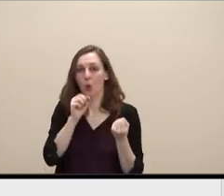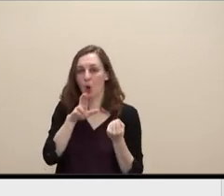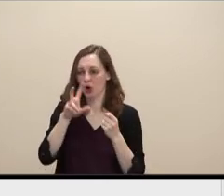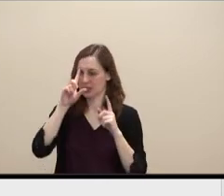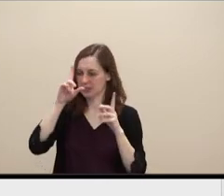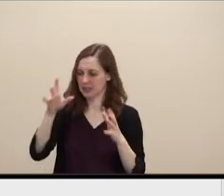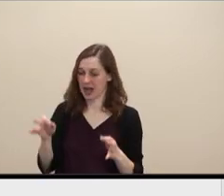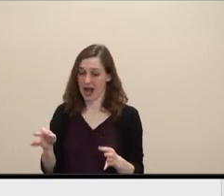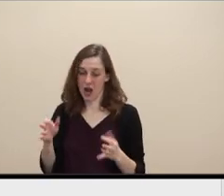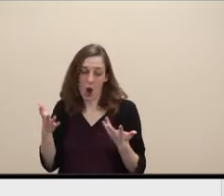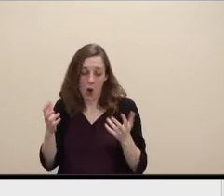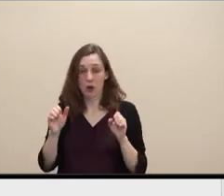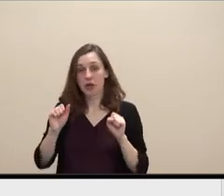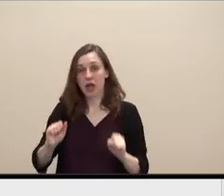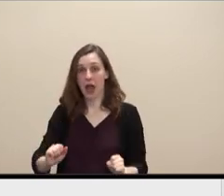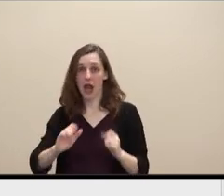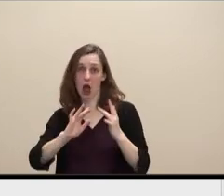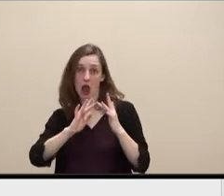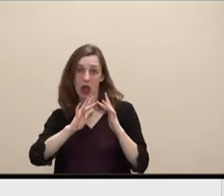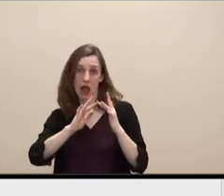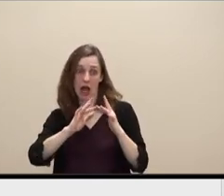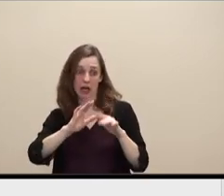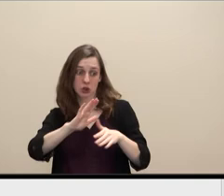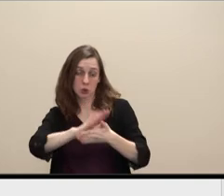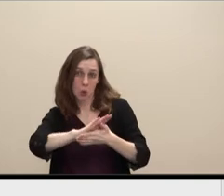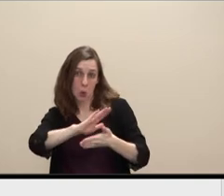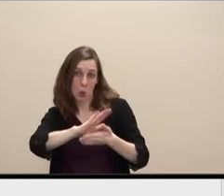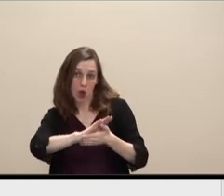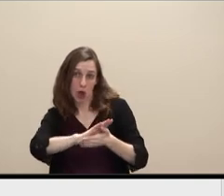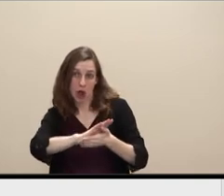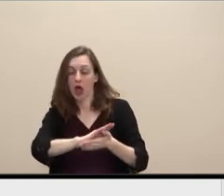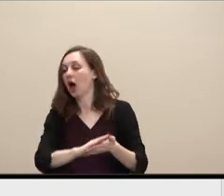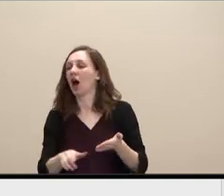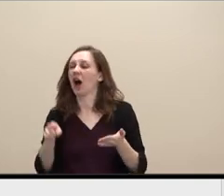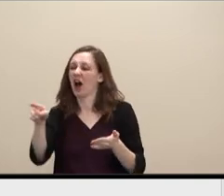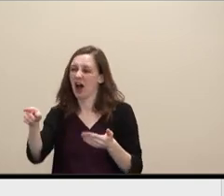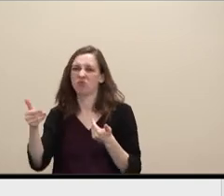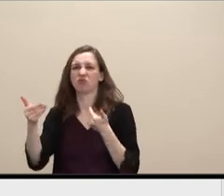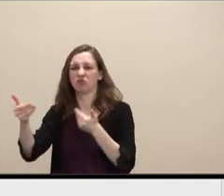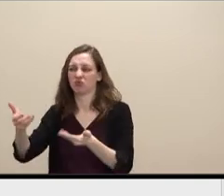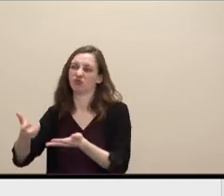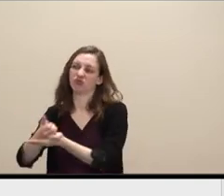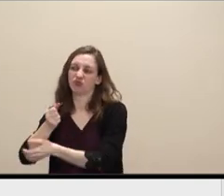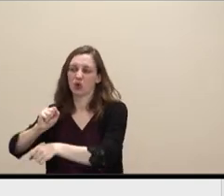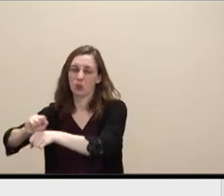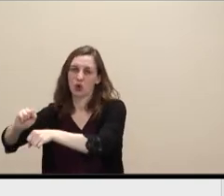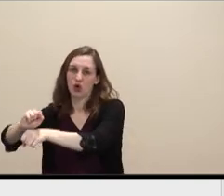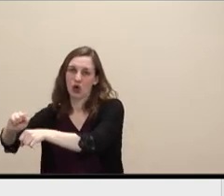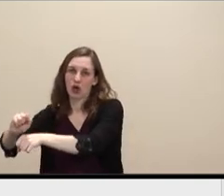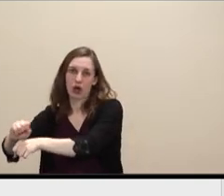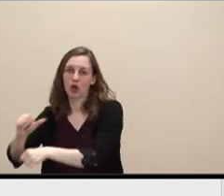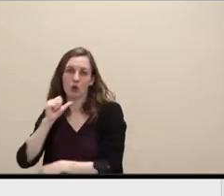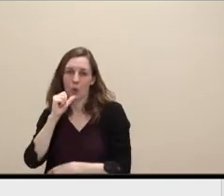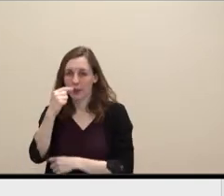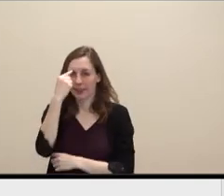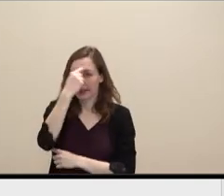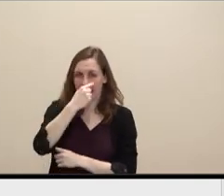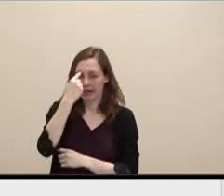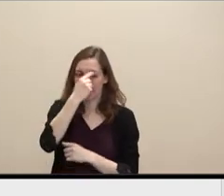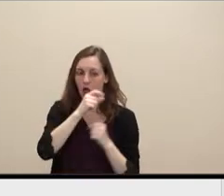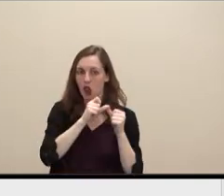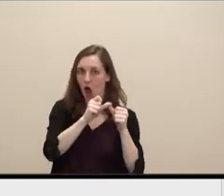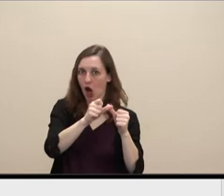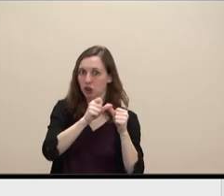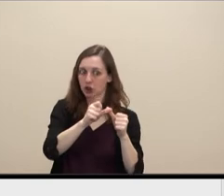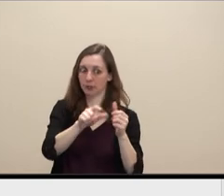virtual, they're out there working, and as a teenager, they don't see long-term the way that we do, so it's become a challenge in that area.